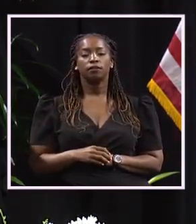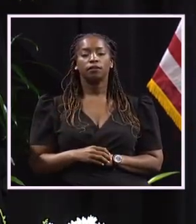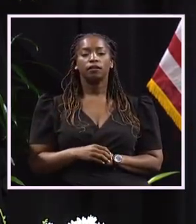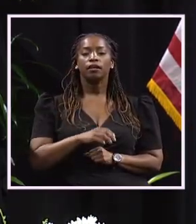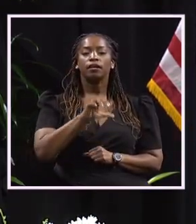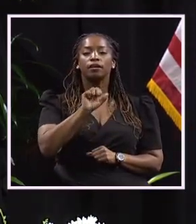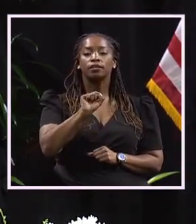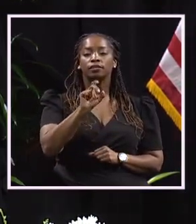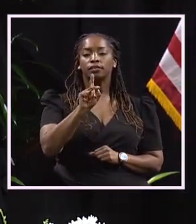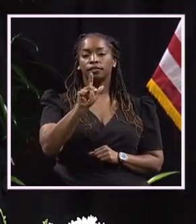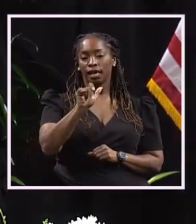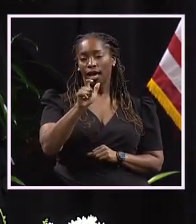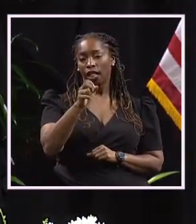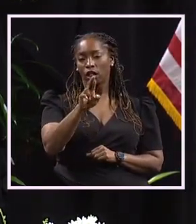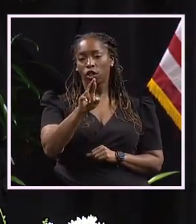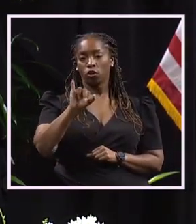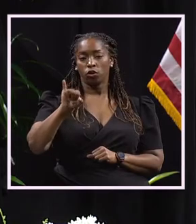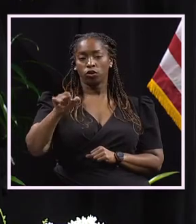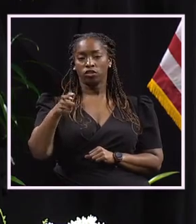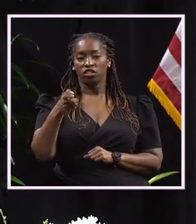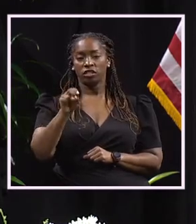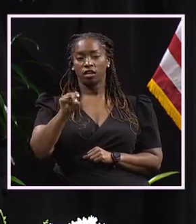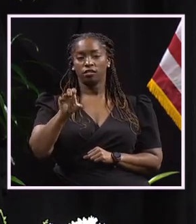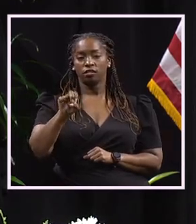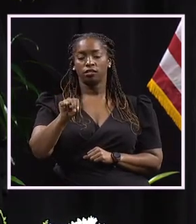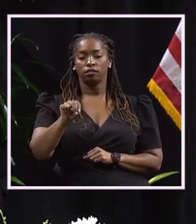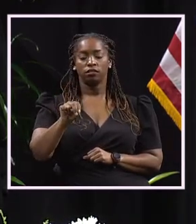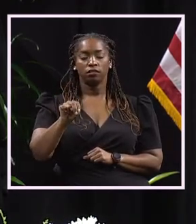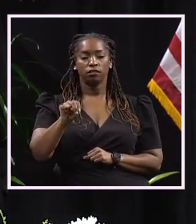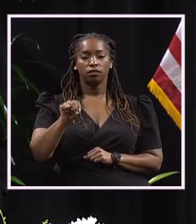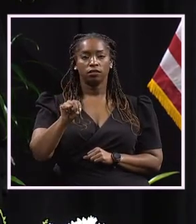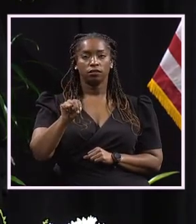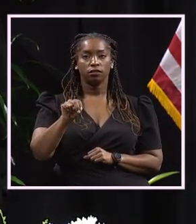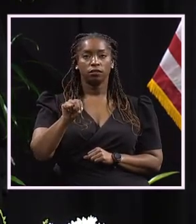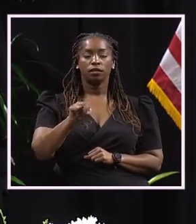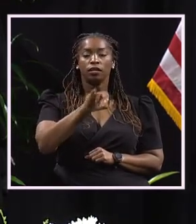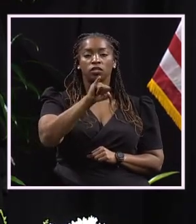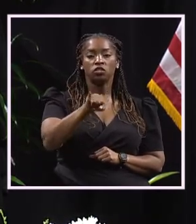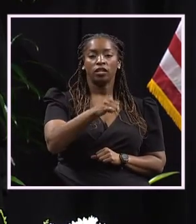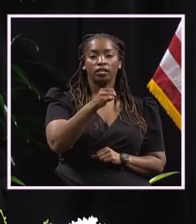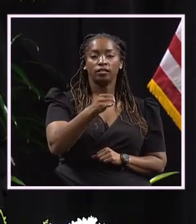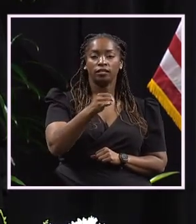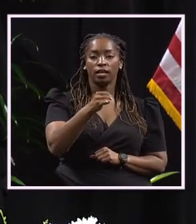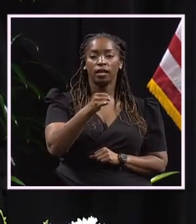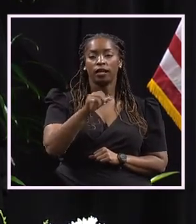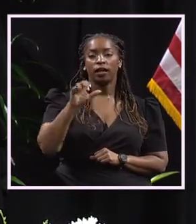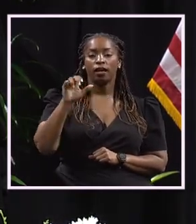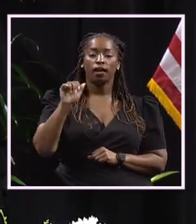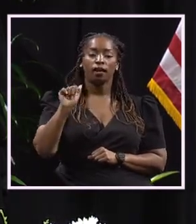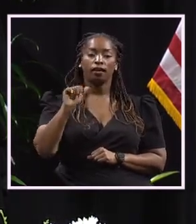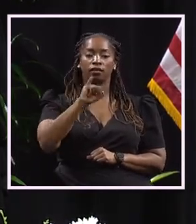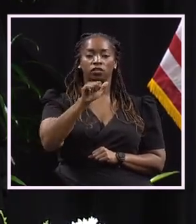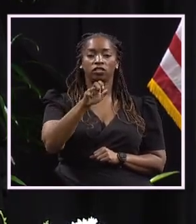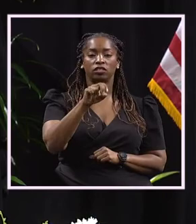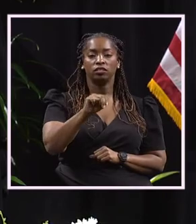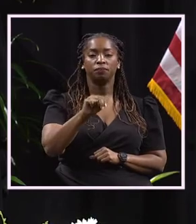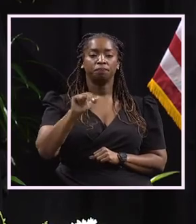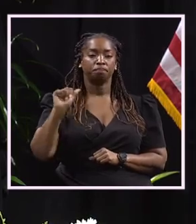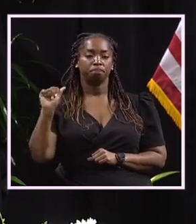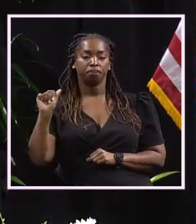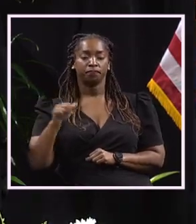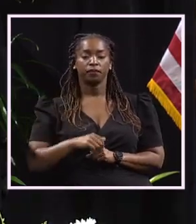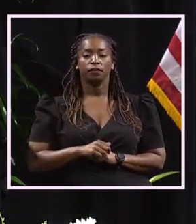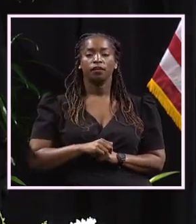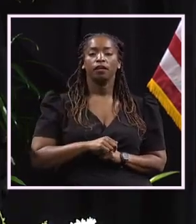Skylar Johnson. Jason Denny Granados. David Solomon